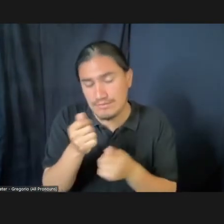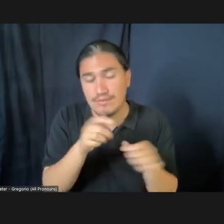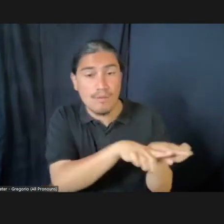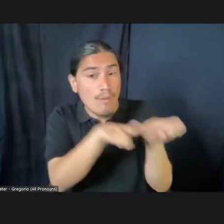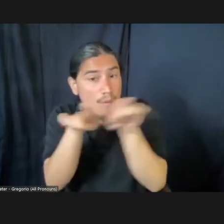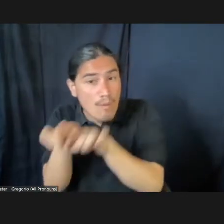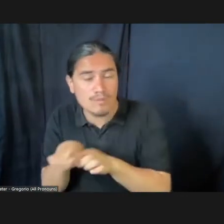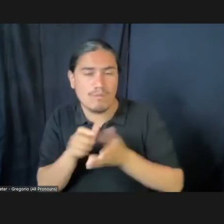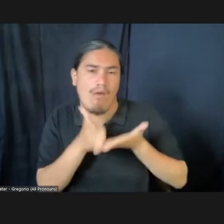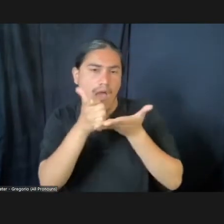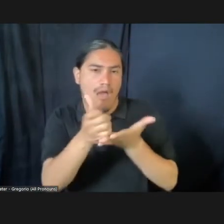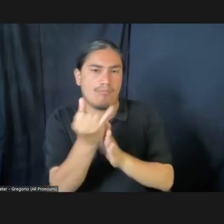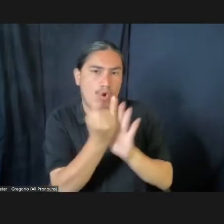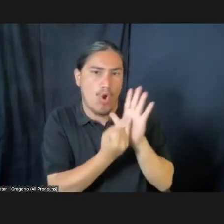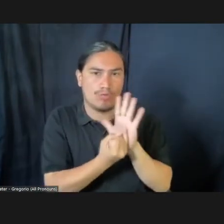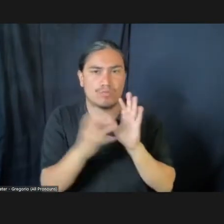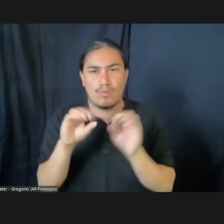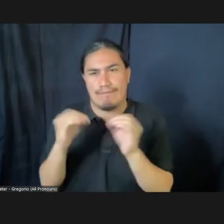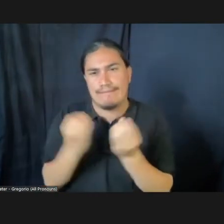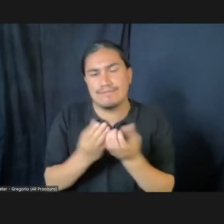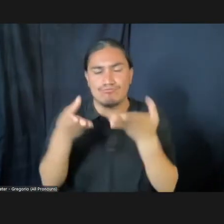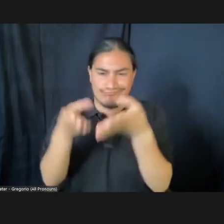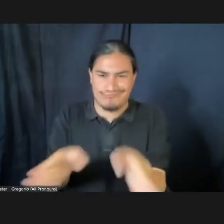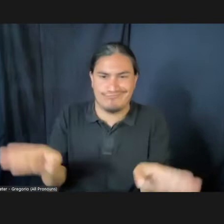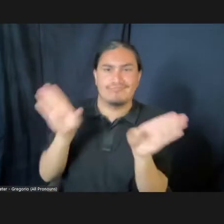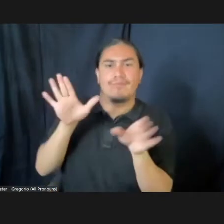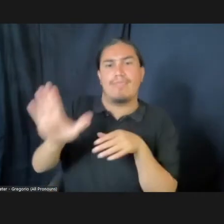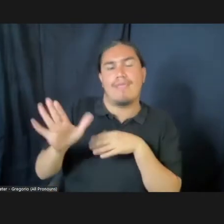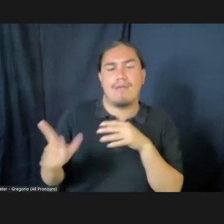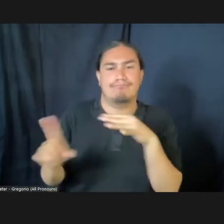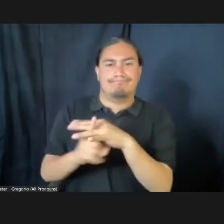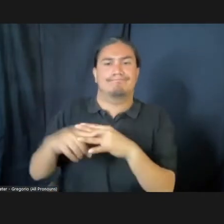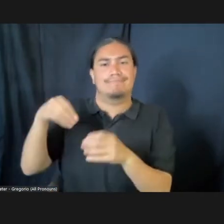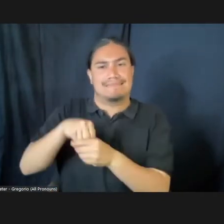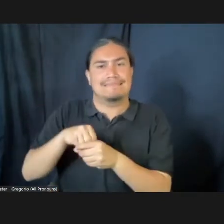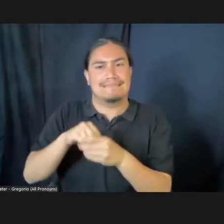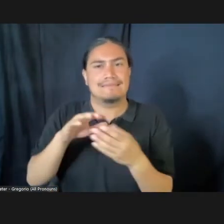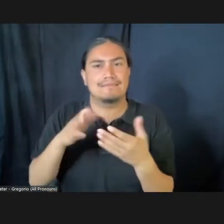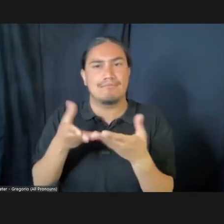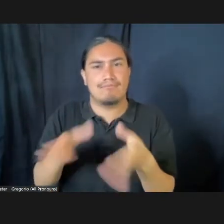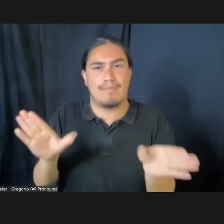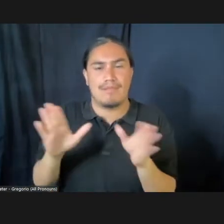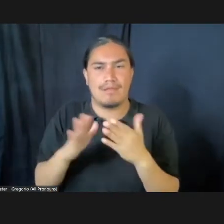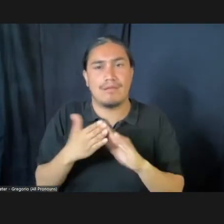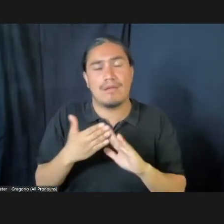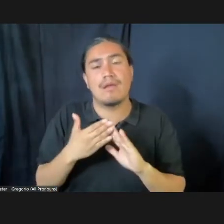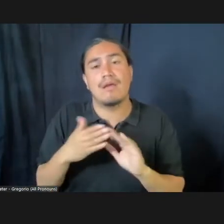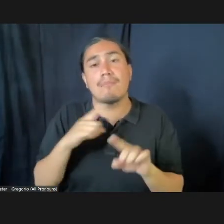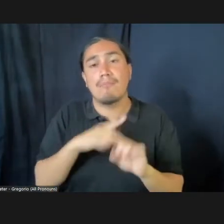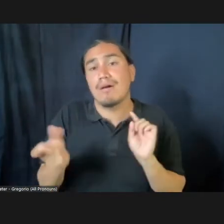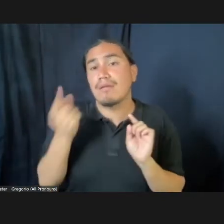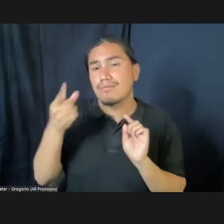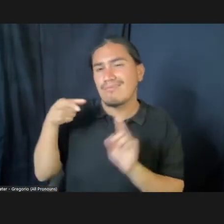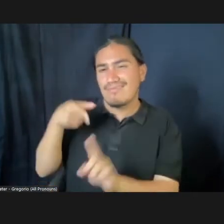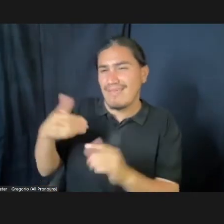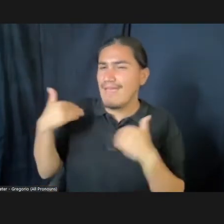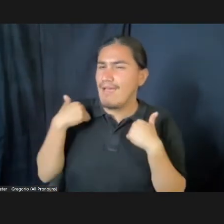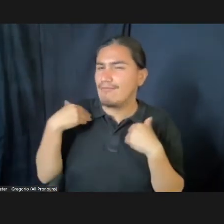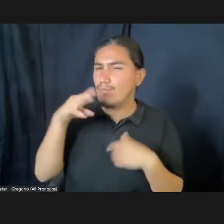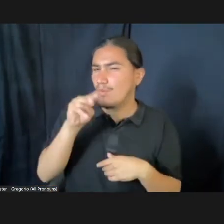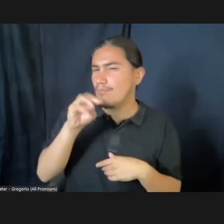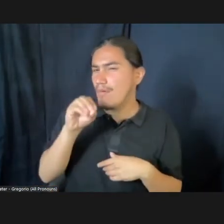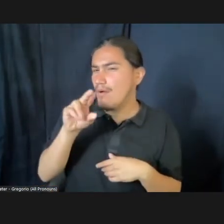arts organizations broaden the scope of their presence in their local communities. But they operate in a mode of discourse closer to a monologue than a dialogue.